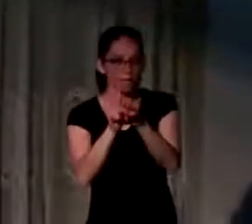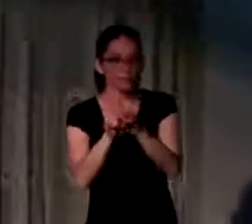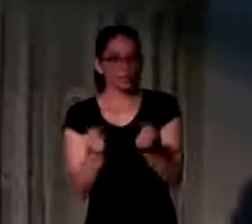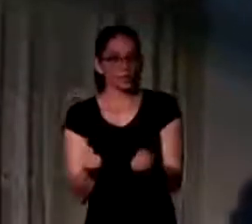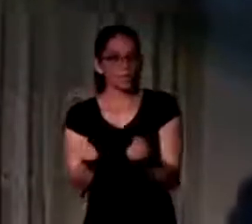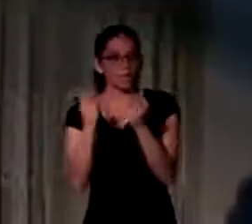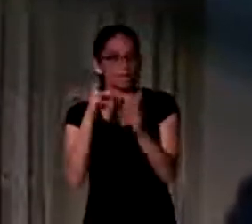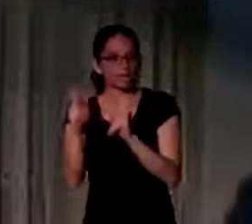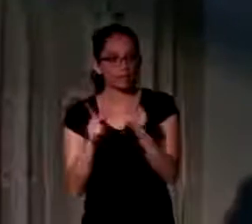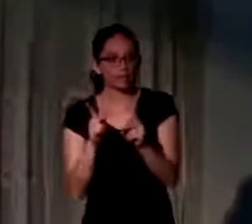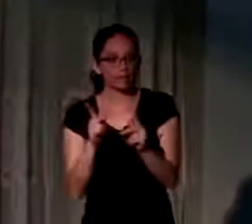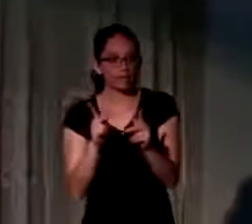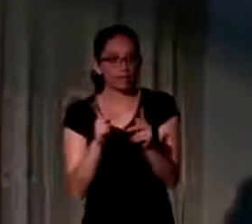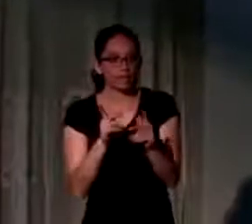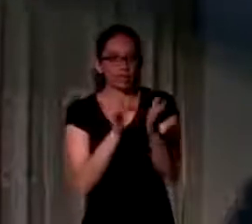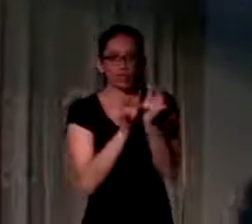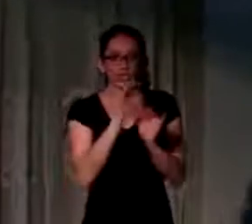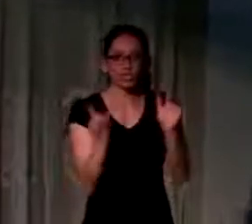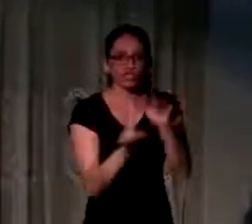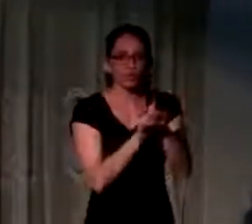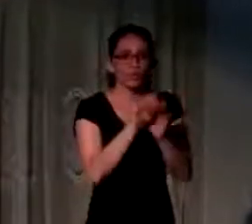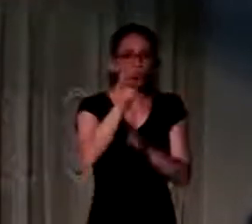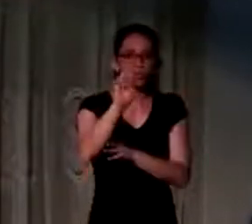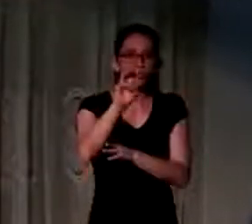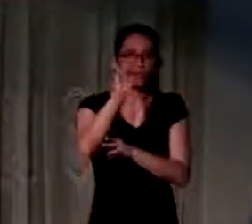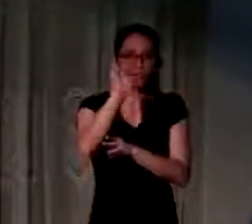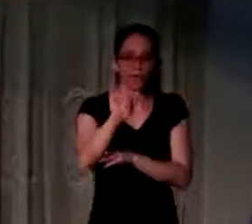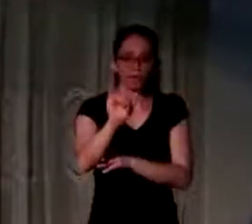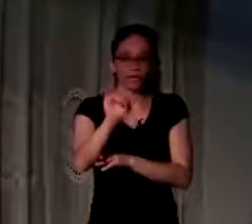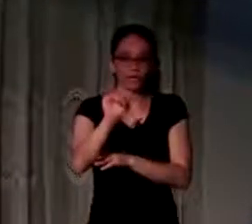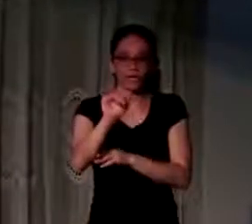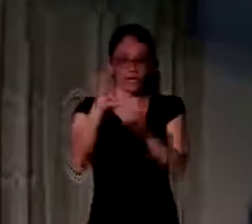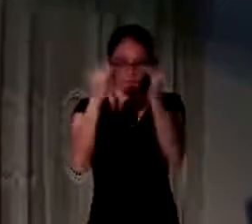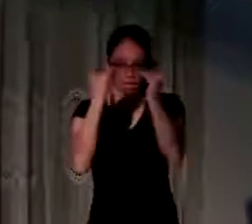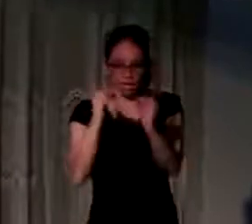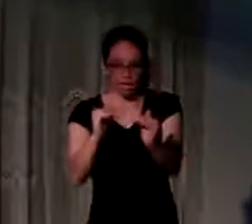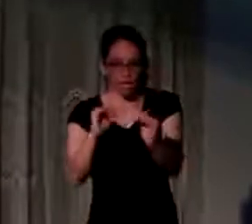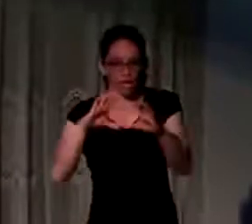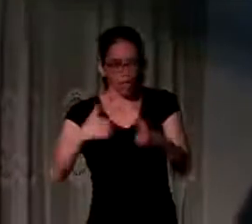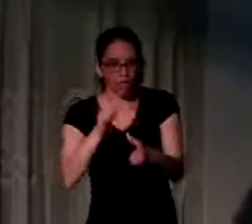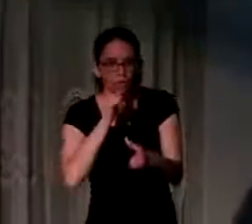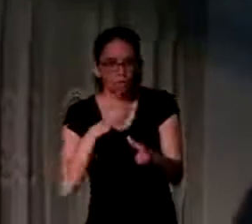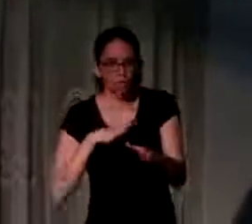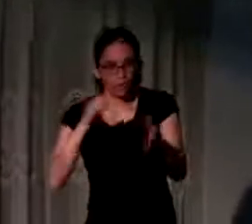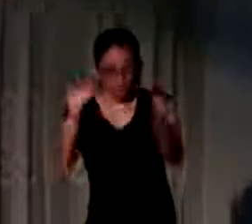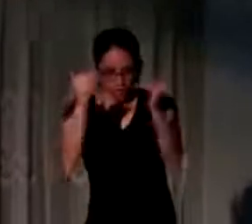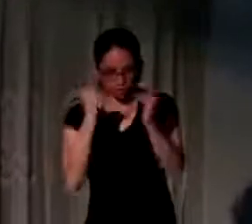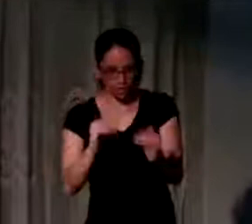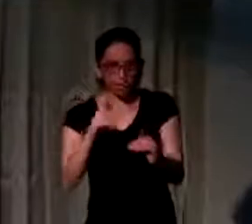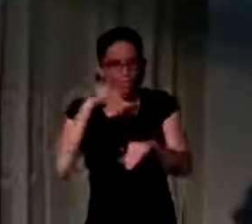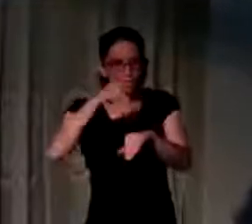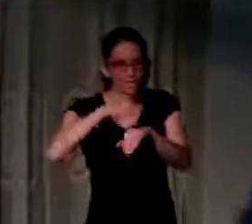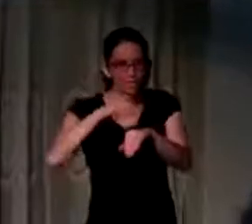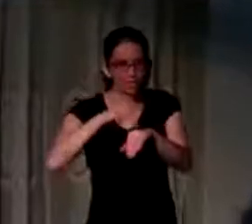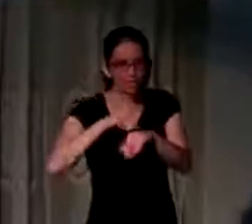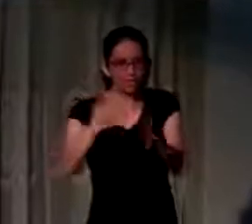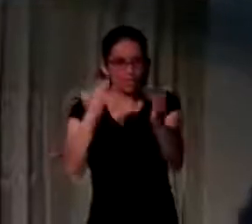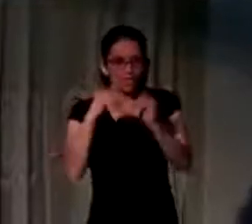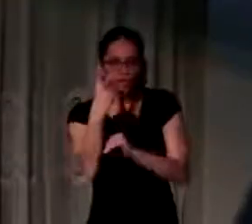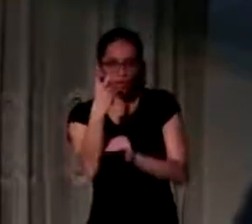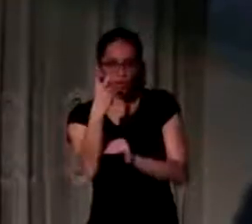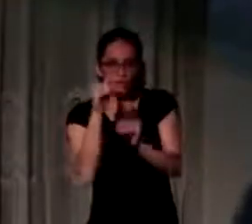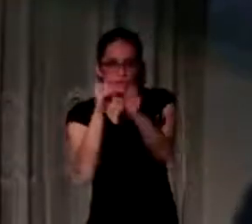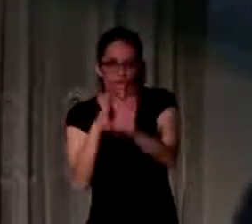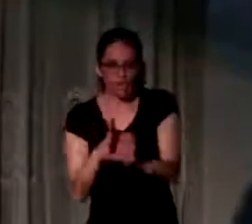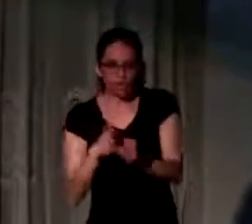Mary Magdalene, the group of women, Peter, the two disciples walking to Emmaus,